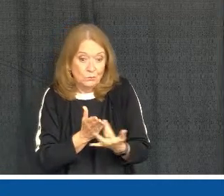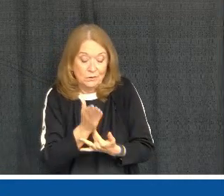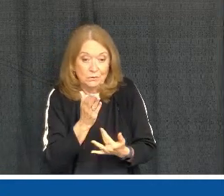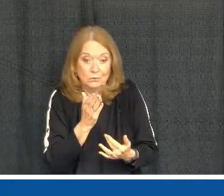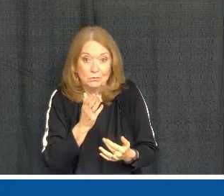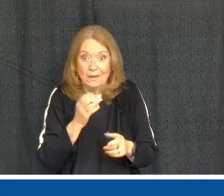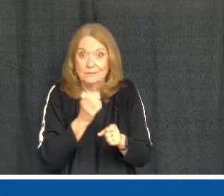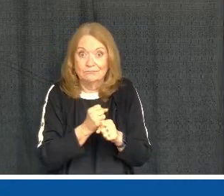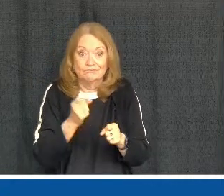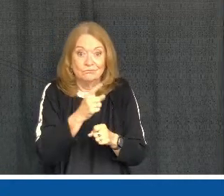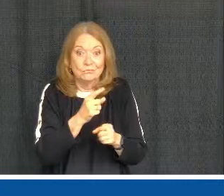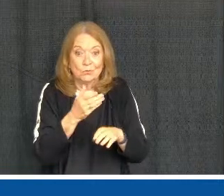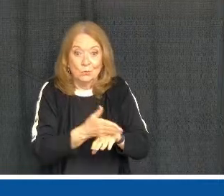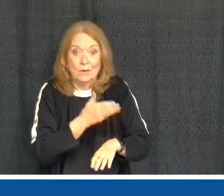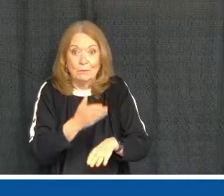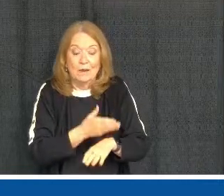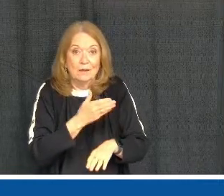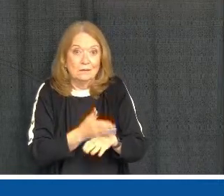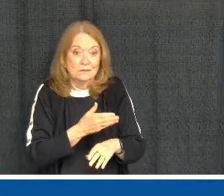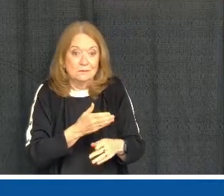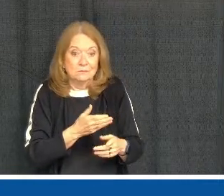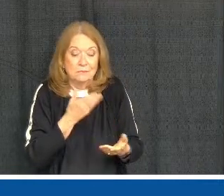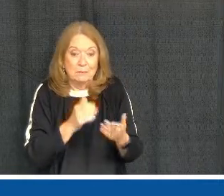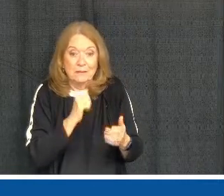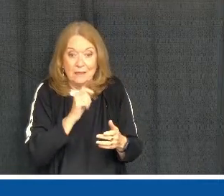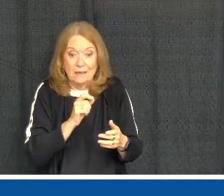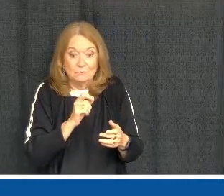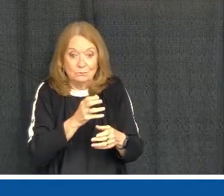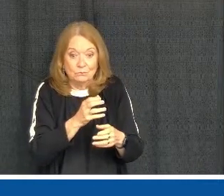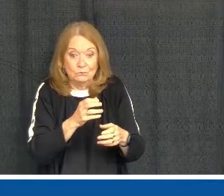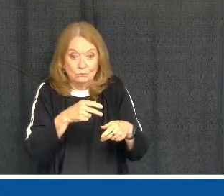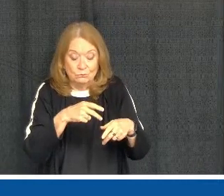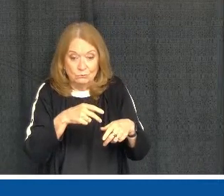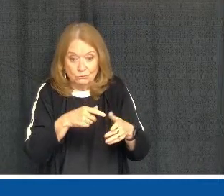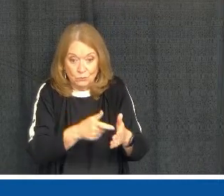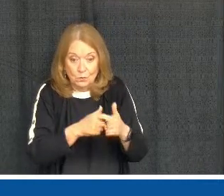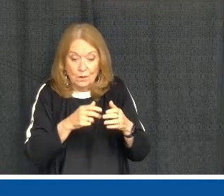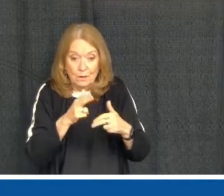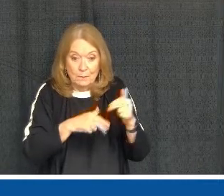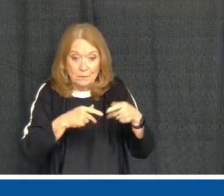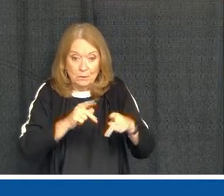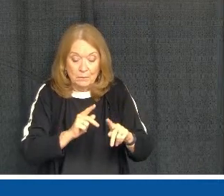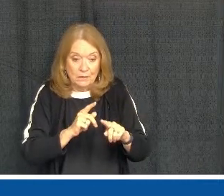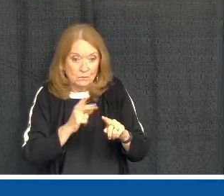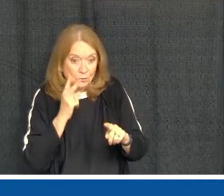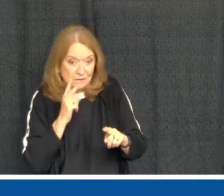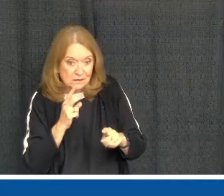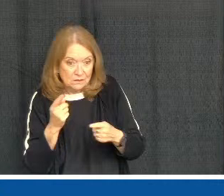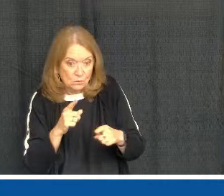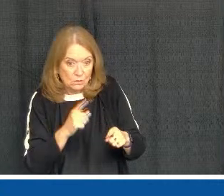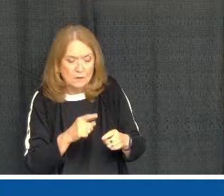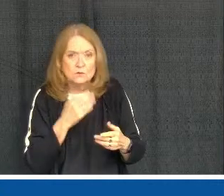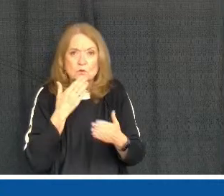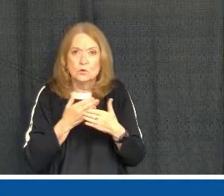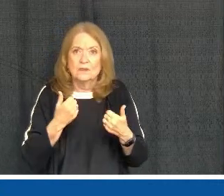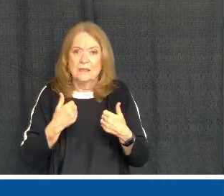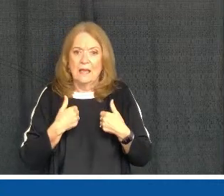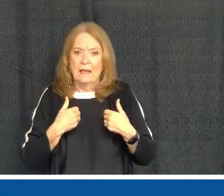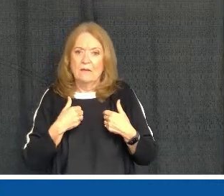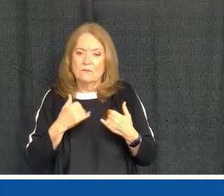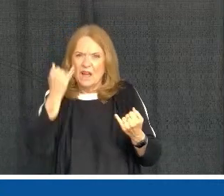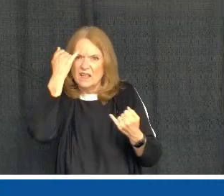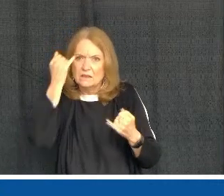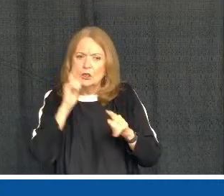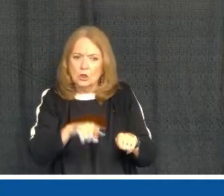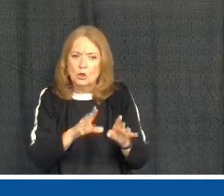remodels that wouldn't necessarily require a building permit. If we see those things going on, it's nice to have an upper hand of being at the meeting, seeing